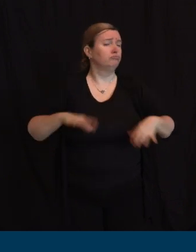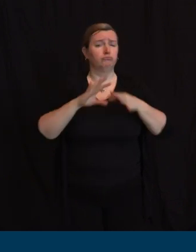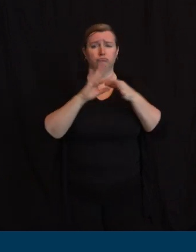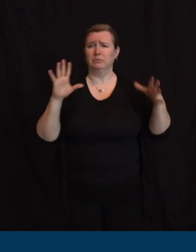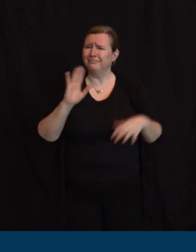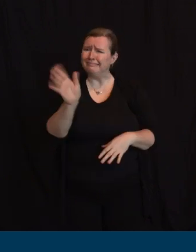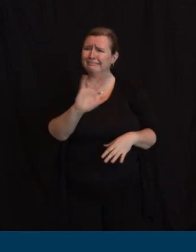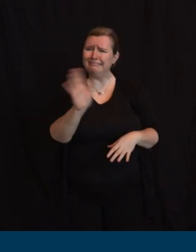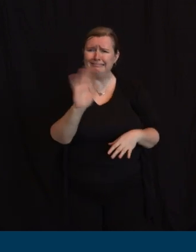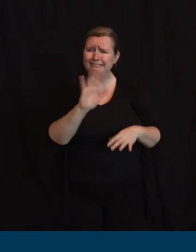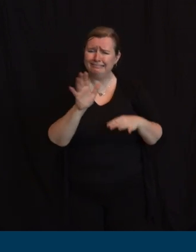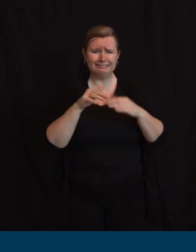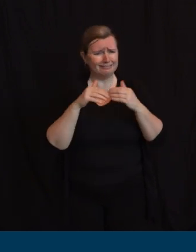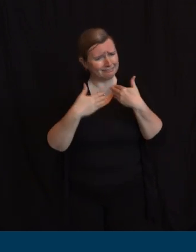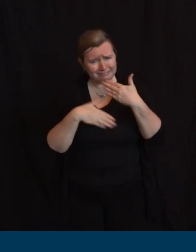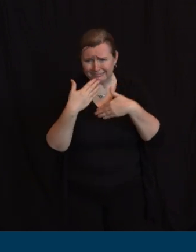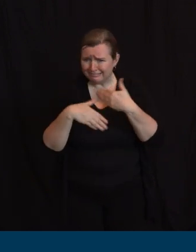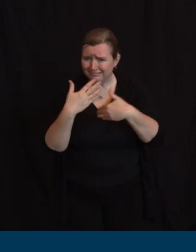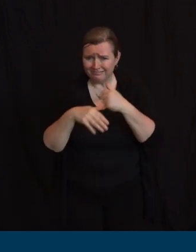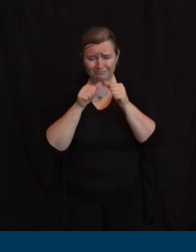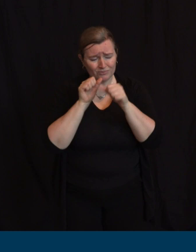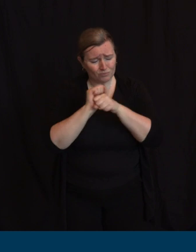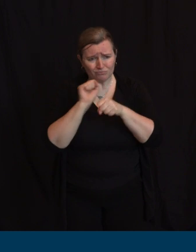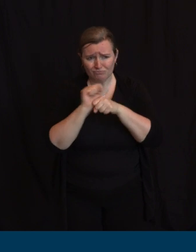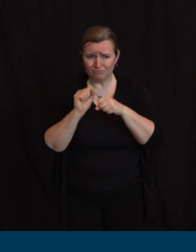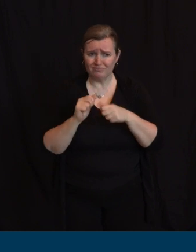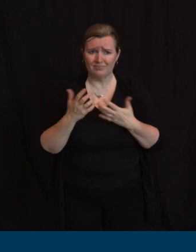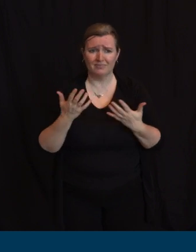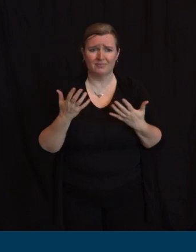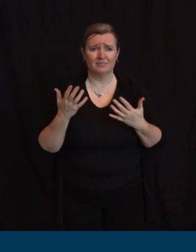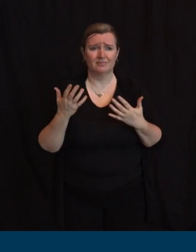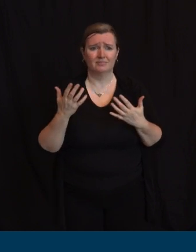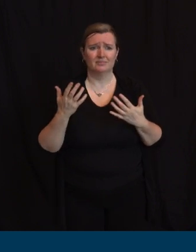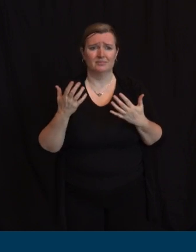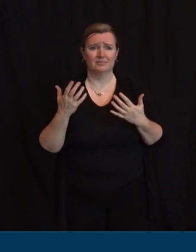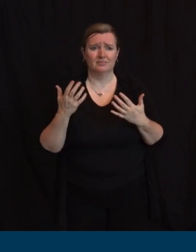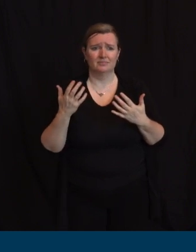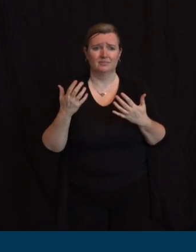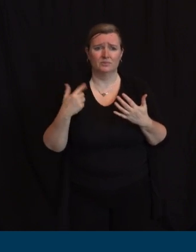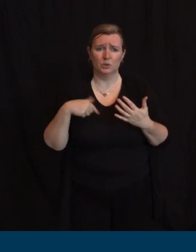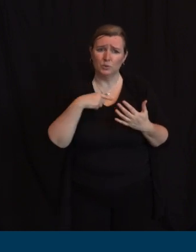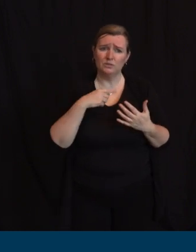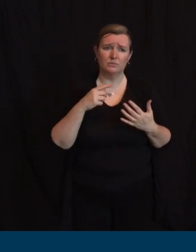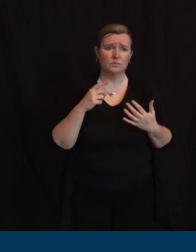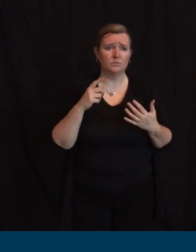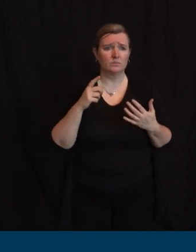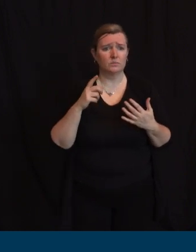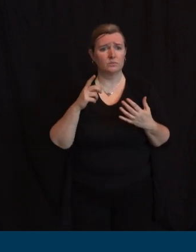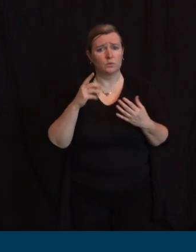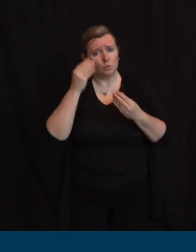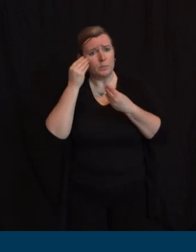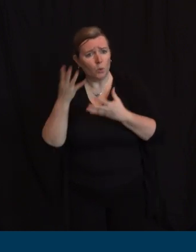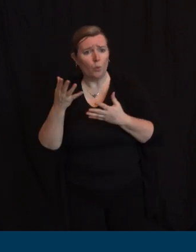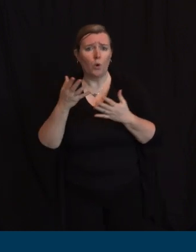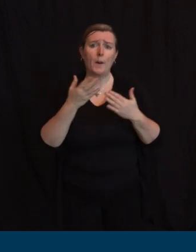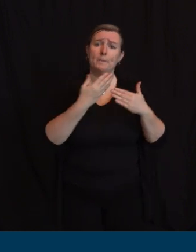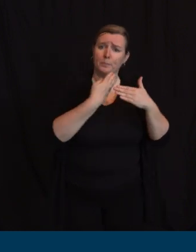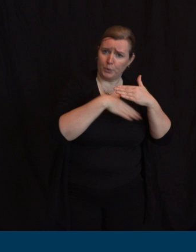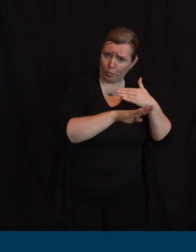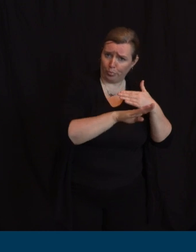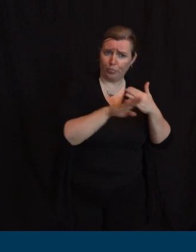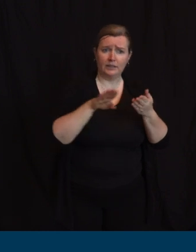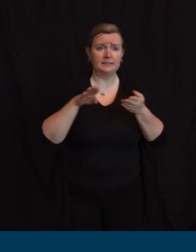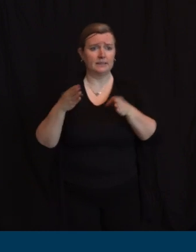we've acknowledged both births and deaths over the past couple of weeks. Births obviously are blessed developments.